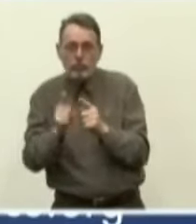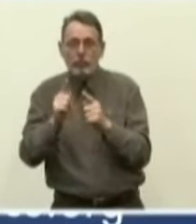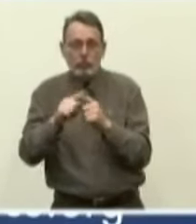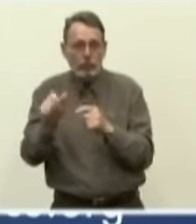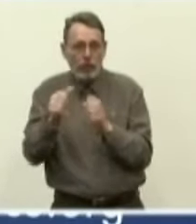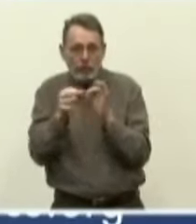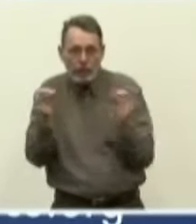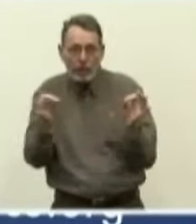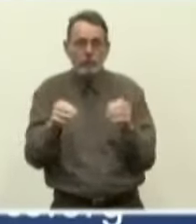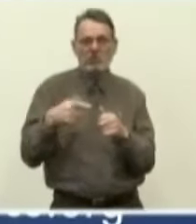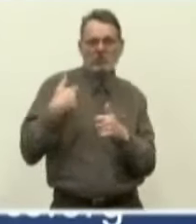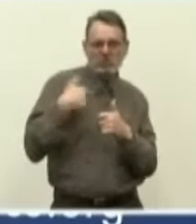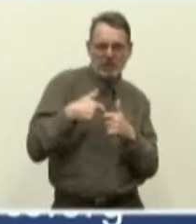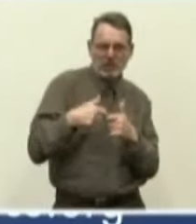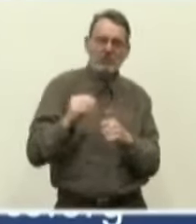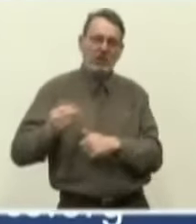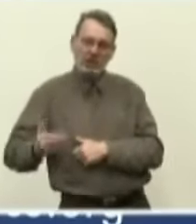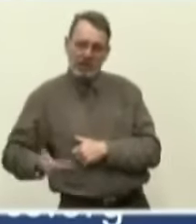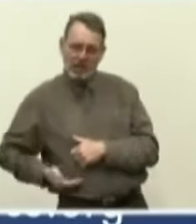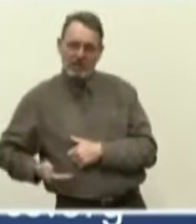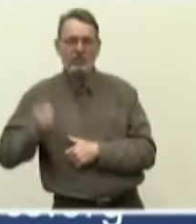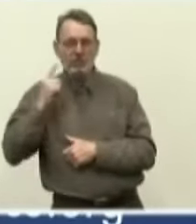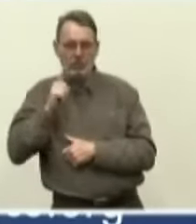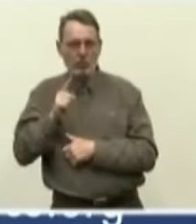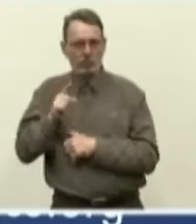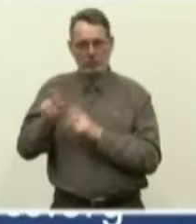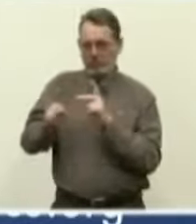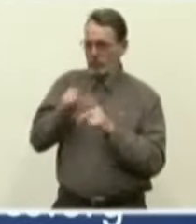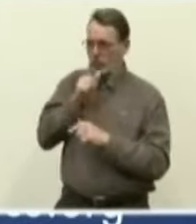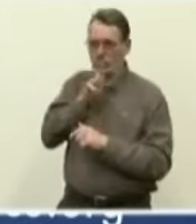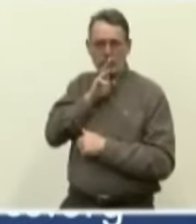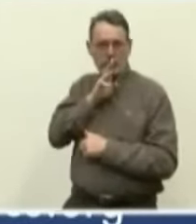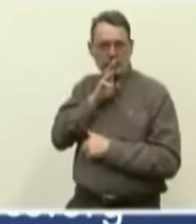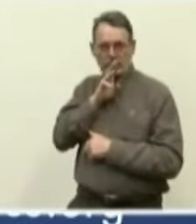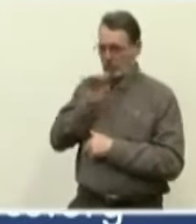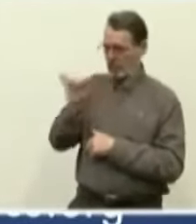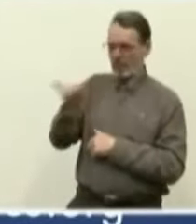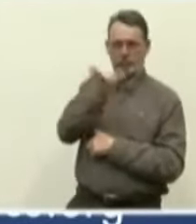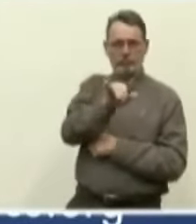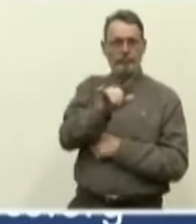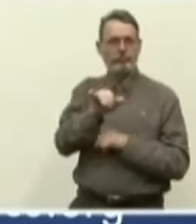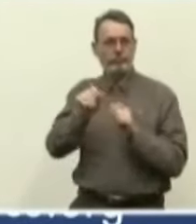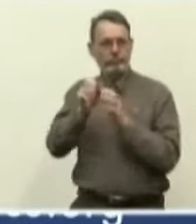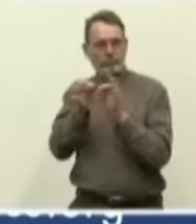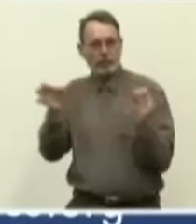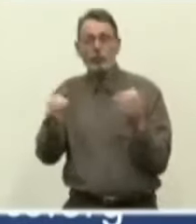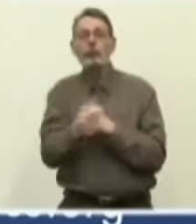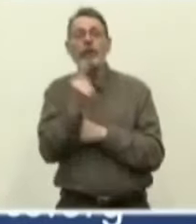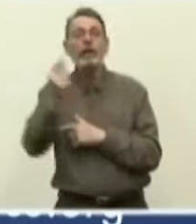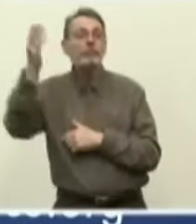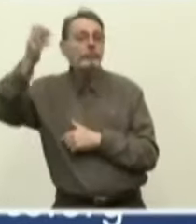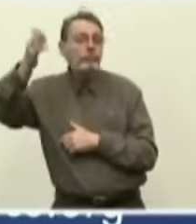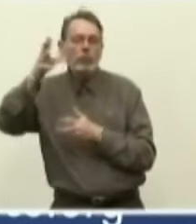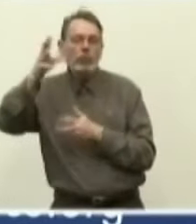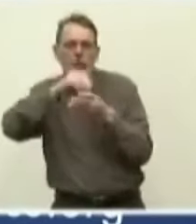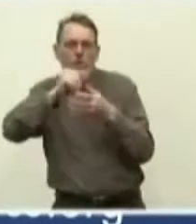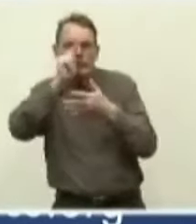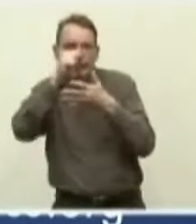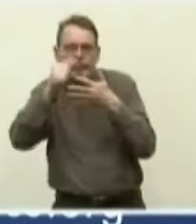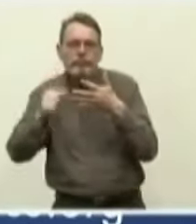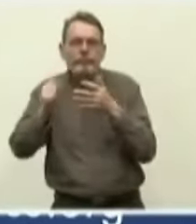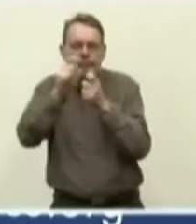and Cantonese for members of our community who speak those languages. Today's presentation will include details from